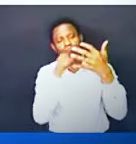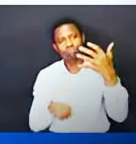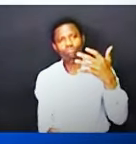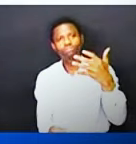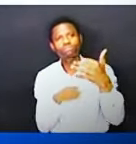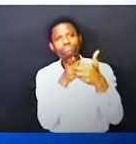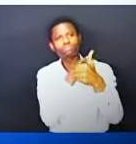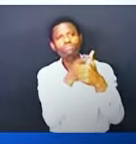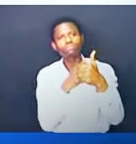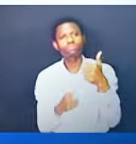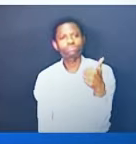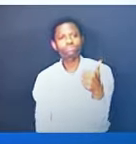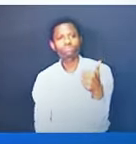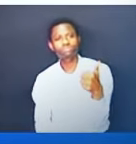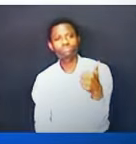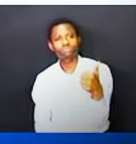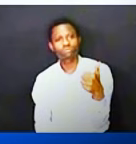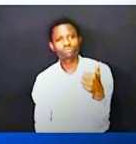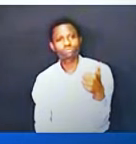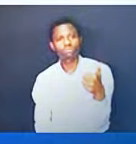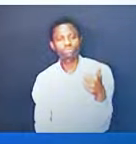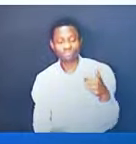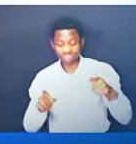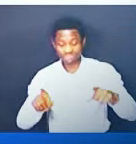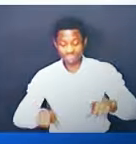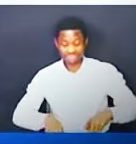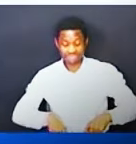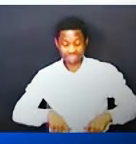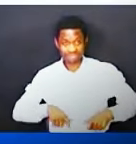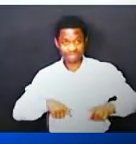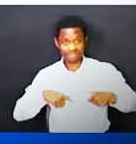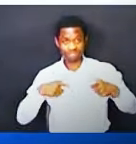Living for eternal rewards.